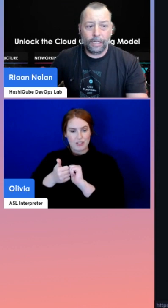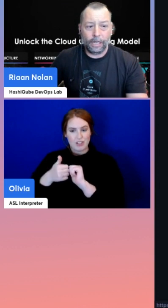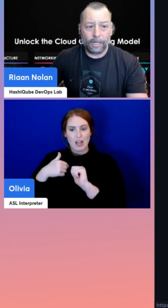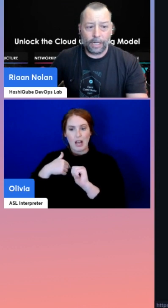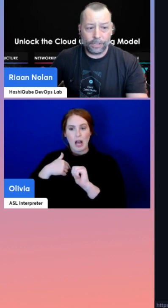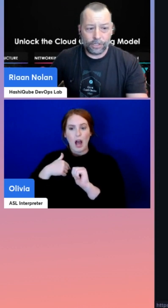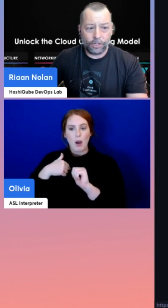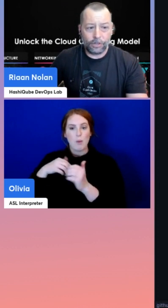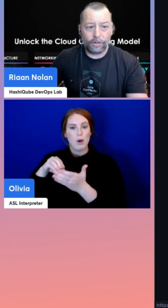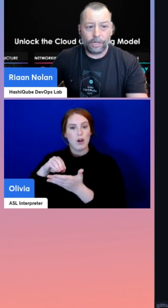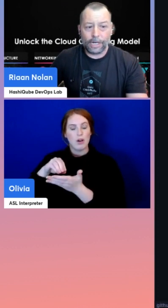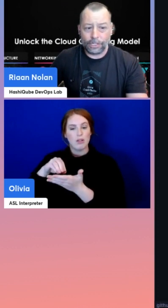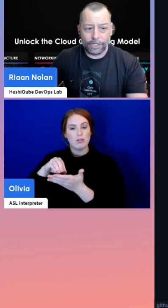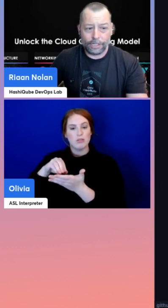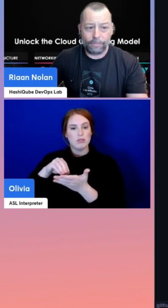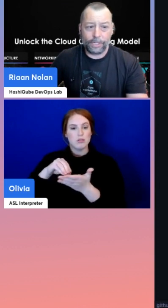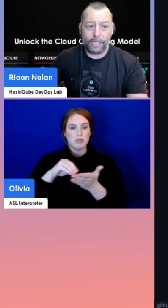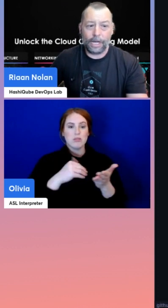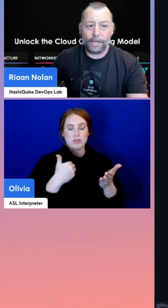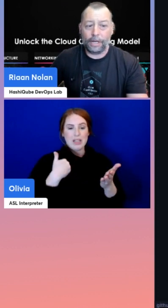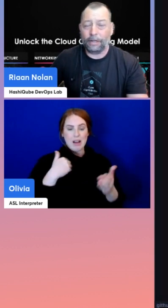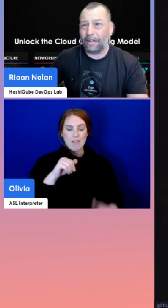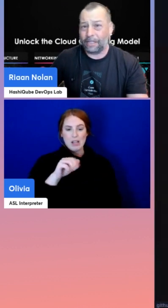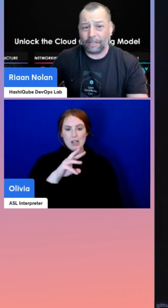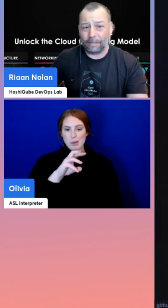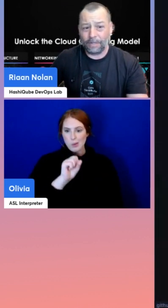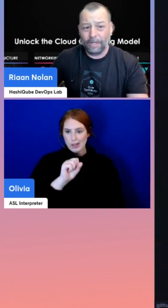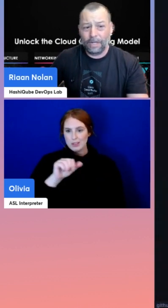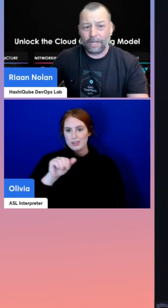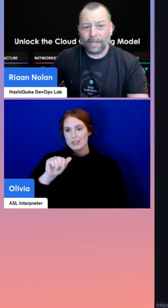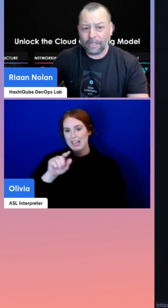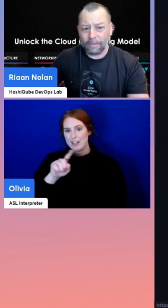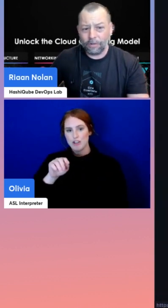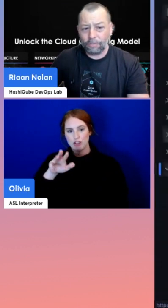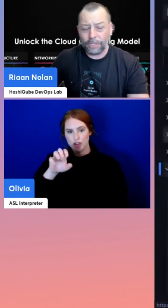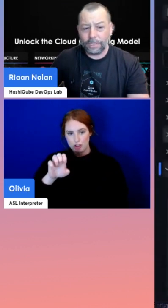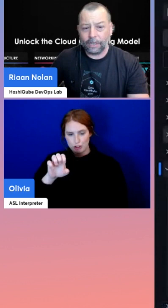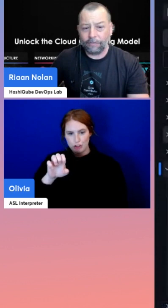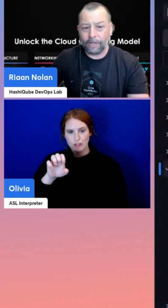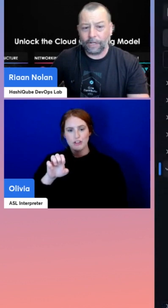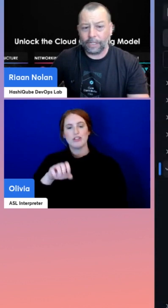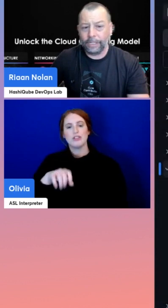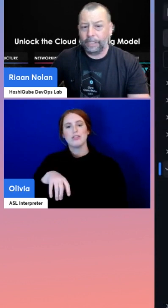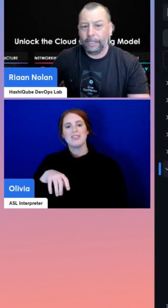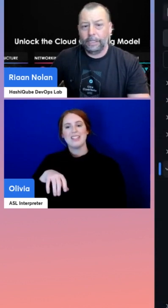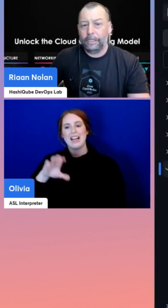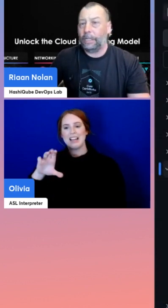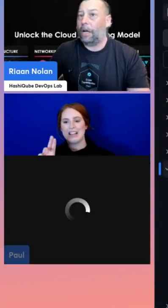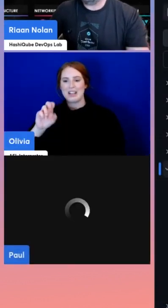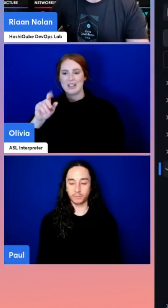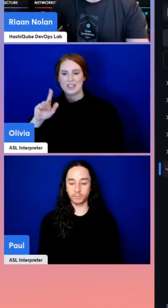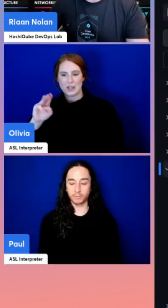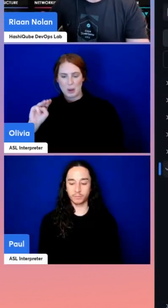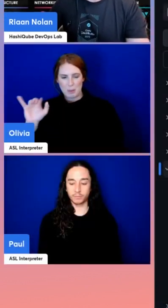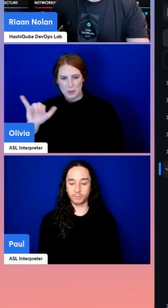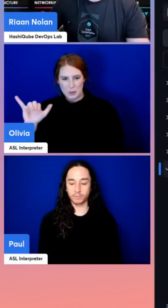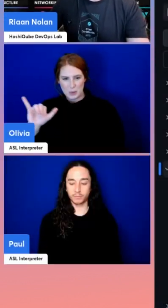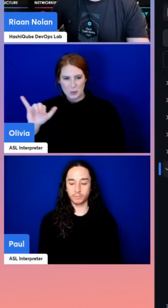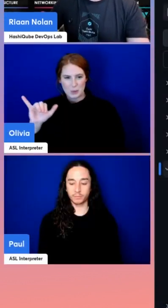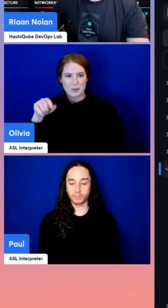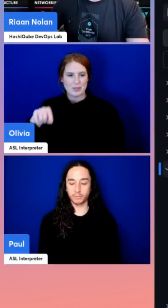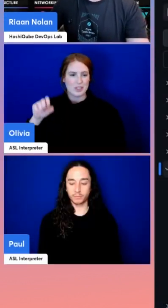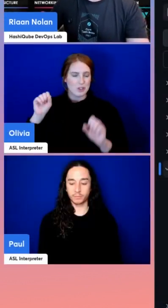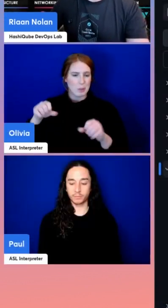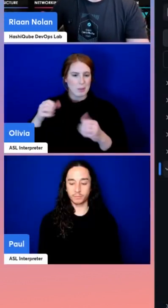AWS, Azure, and GCP, and then custom. And custom could be stuff like Cloudflare. It